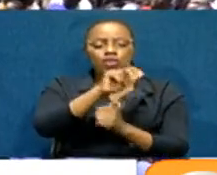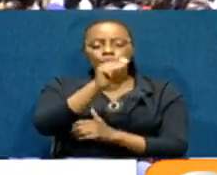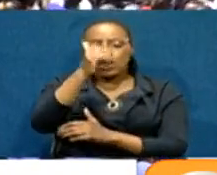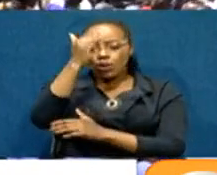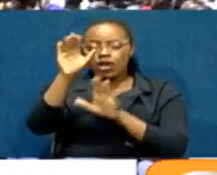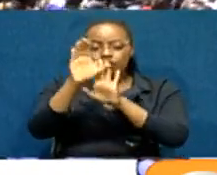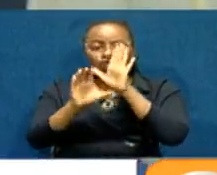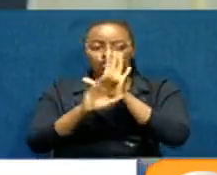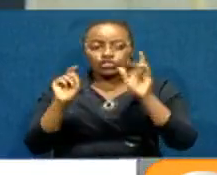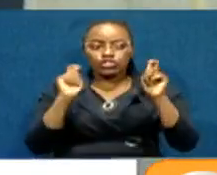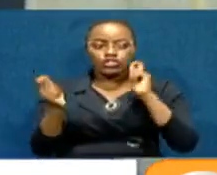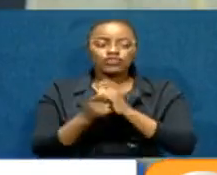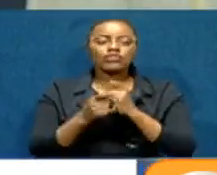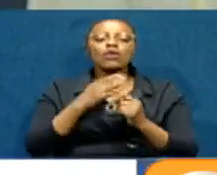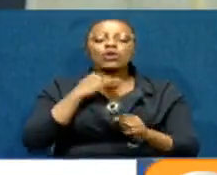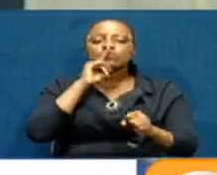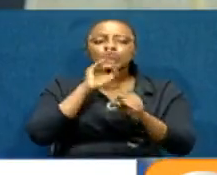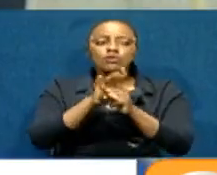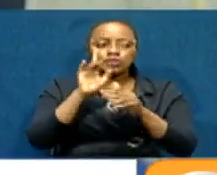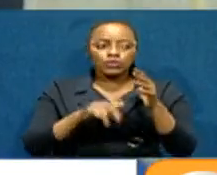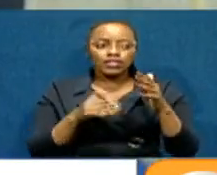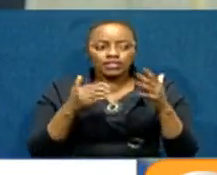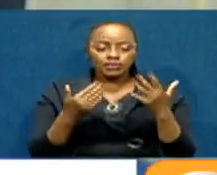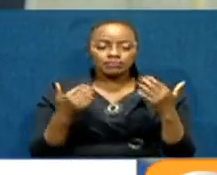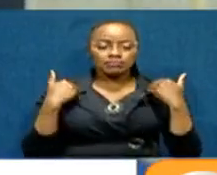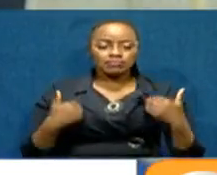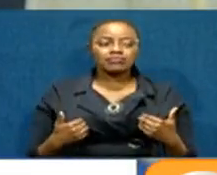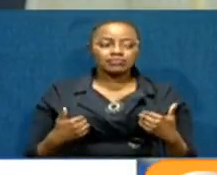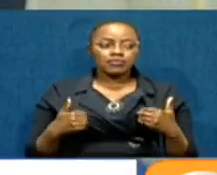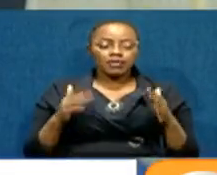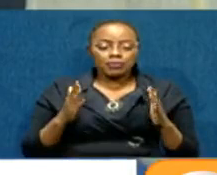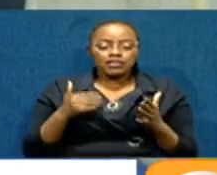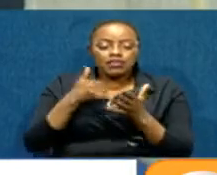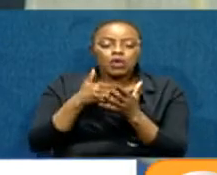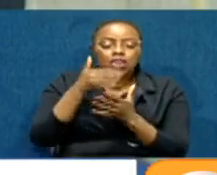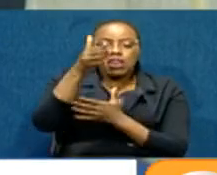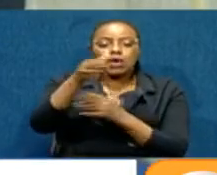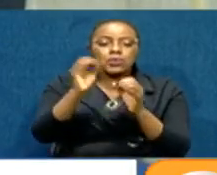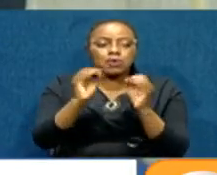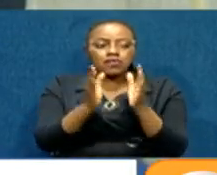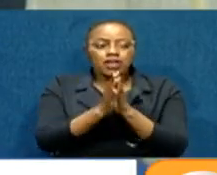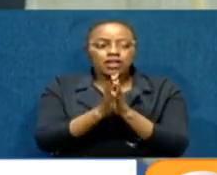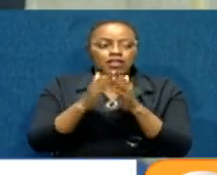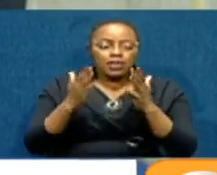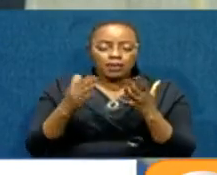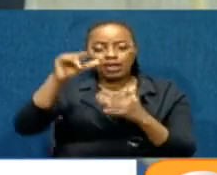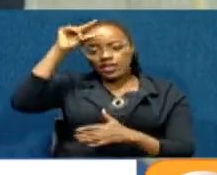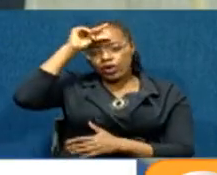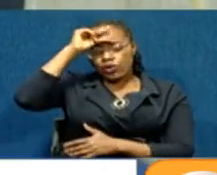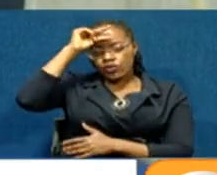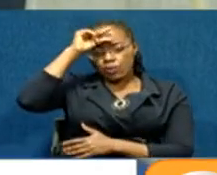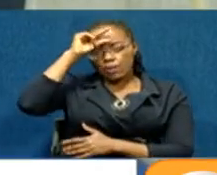for constitutional reforms. I want to promise them, as an old colleague in that struggle, as an old colleague in